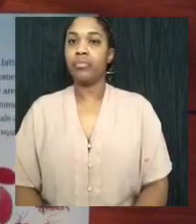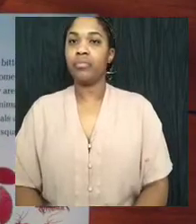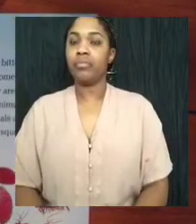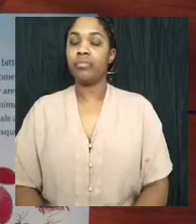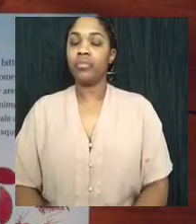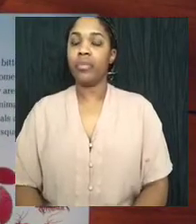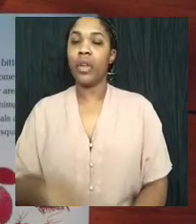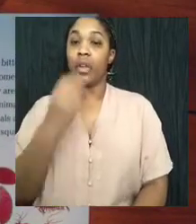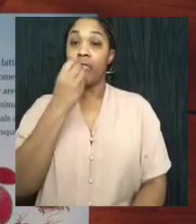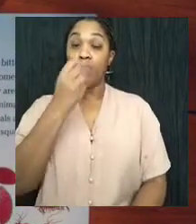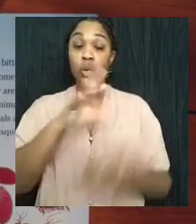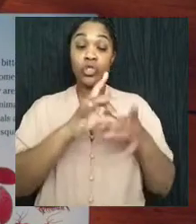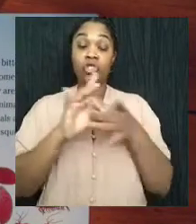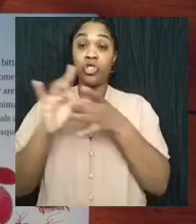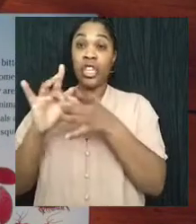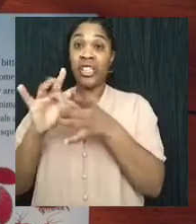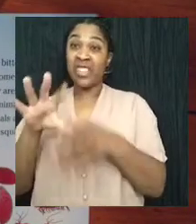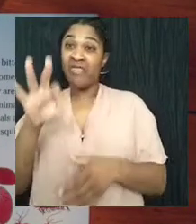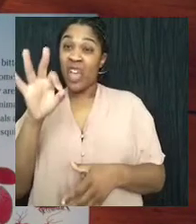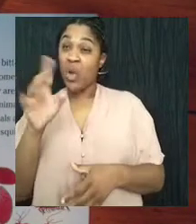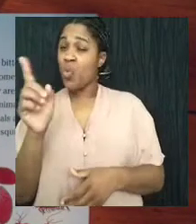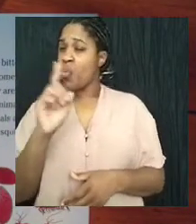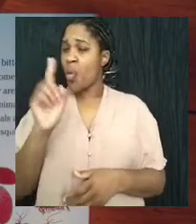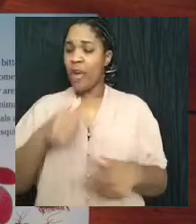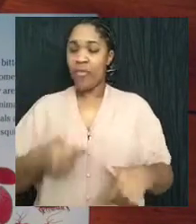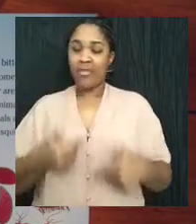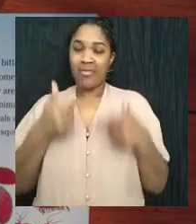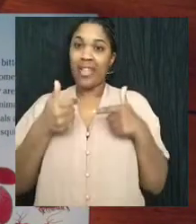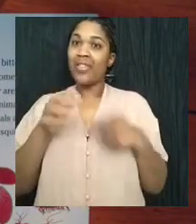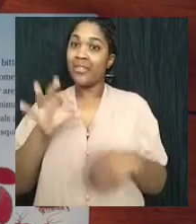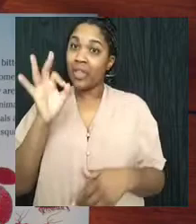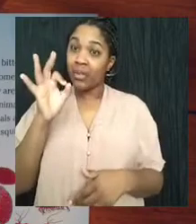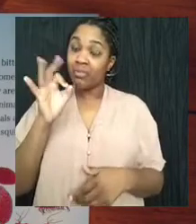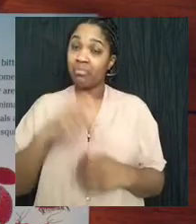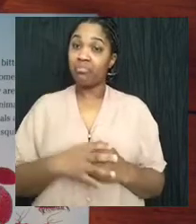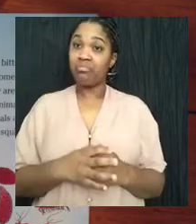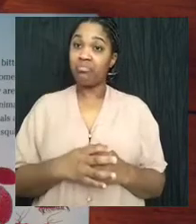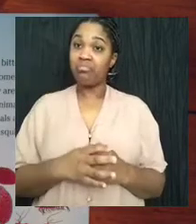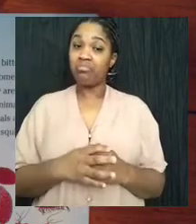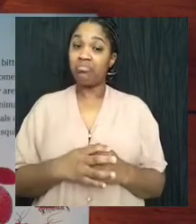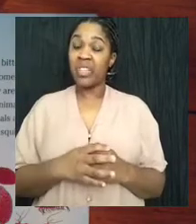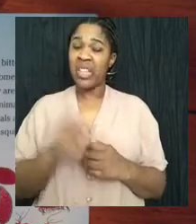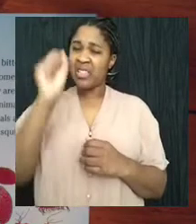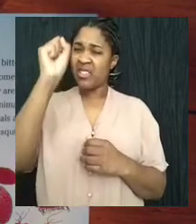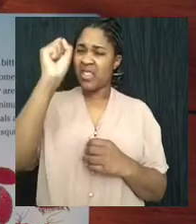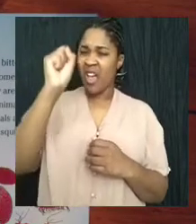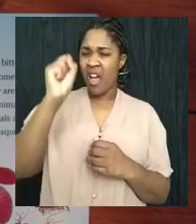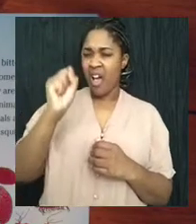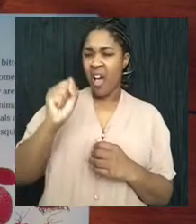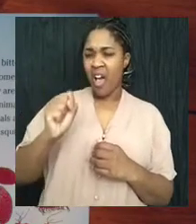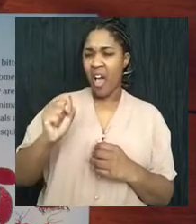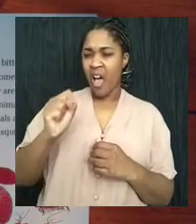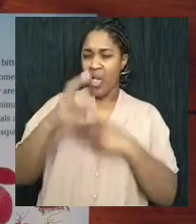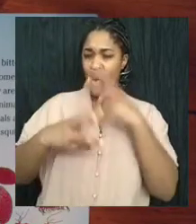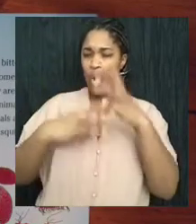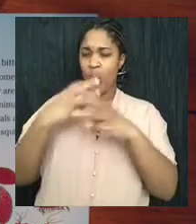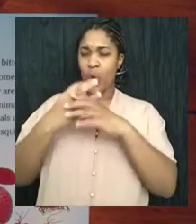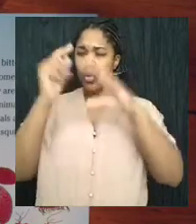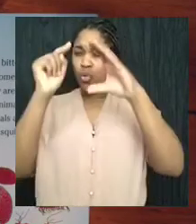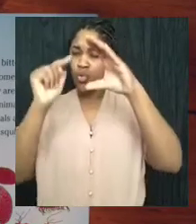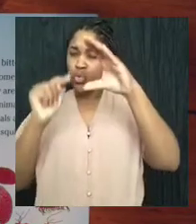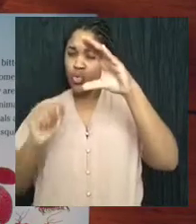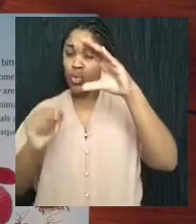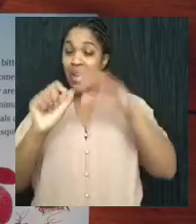Food chains are found wherever life is found. The far south of the world, Antarctica,